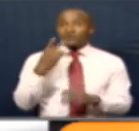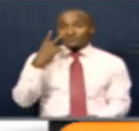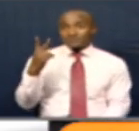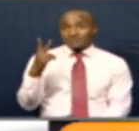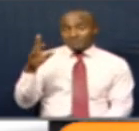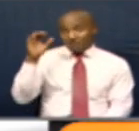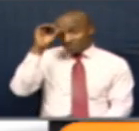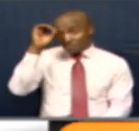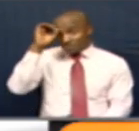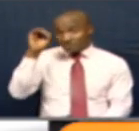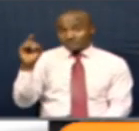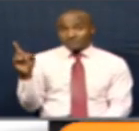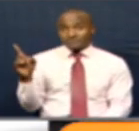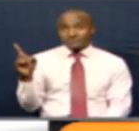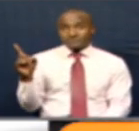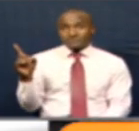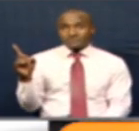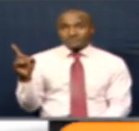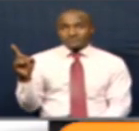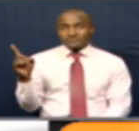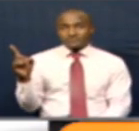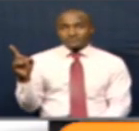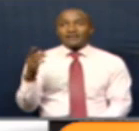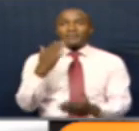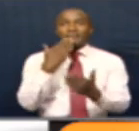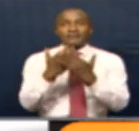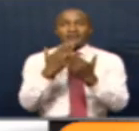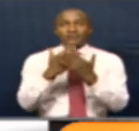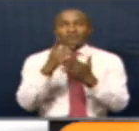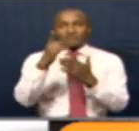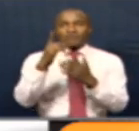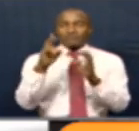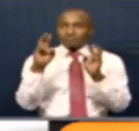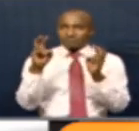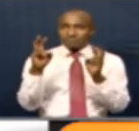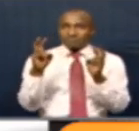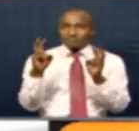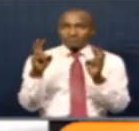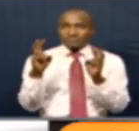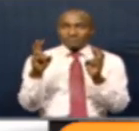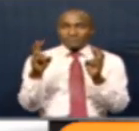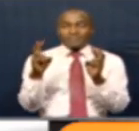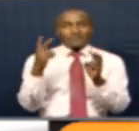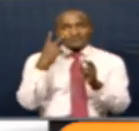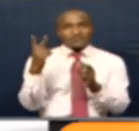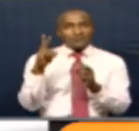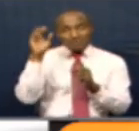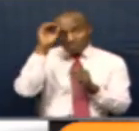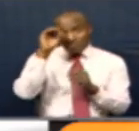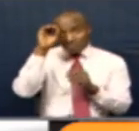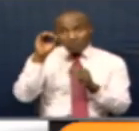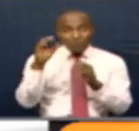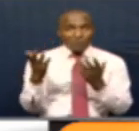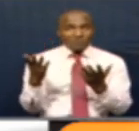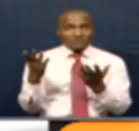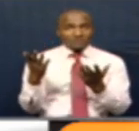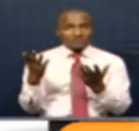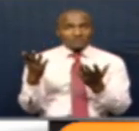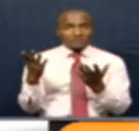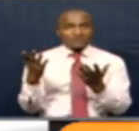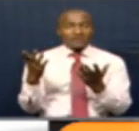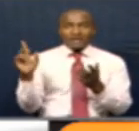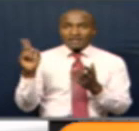feedback real quickly. Yes. Everybody's writing in so much. Thank you so much for your interest on our topic tonight. Let's see what you're saying. Fixing Nairobi simply